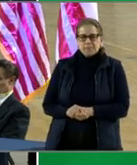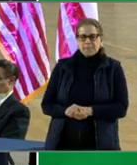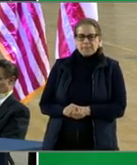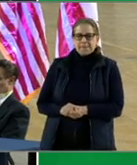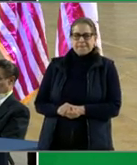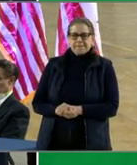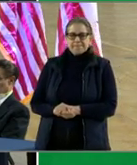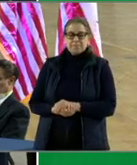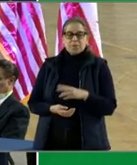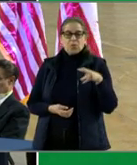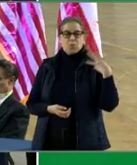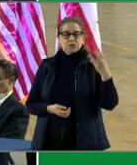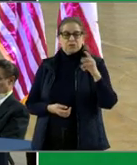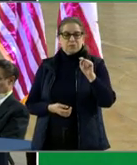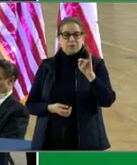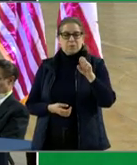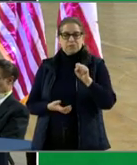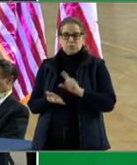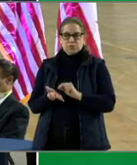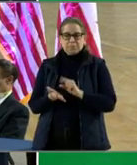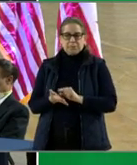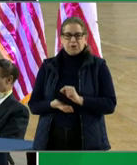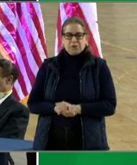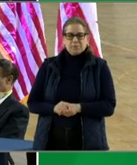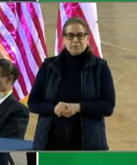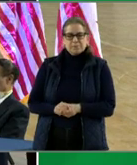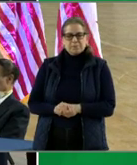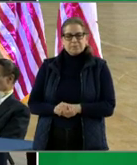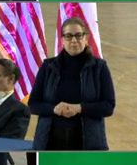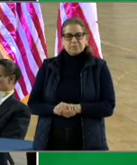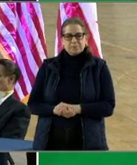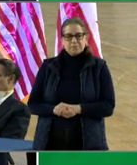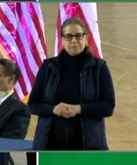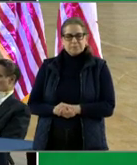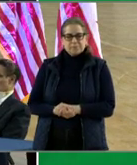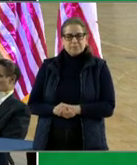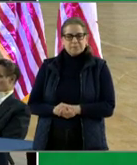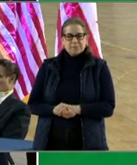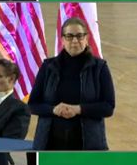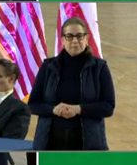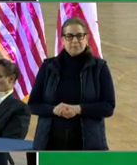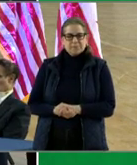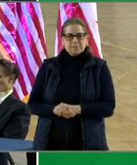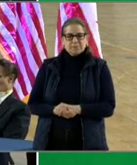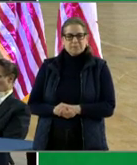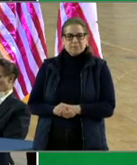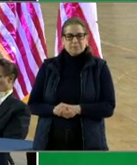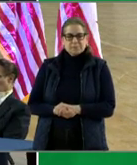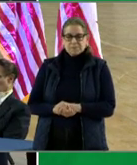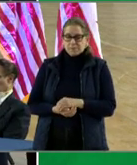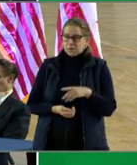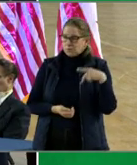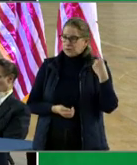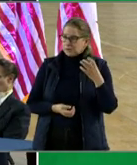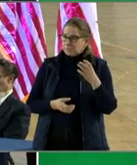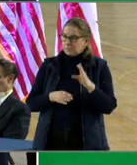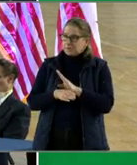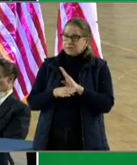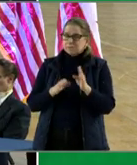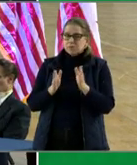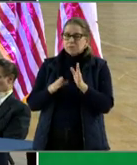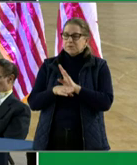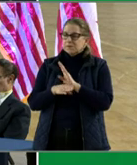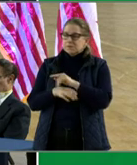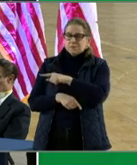life look like in the district, and will businesses continue to be closed? And then her other question is, with a seventh of the city's